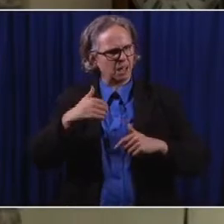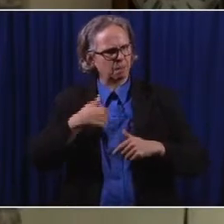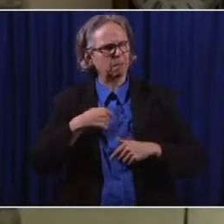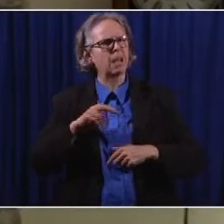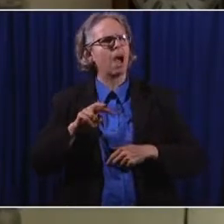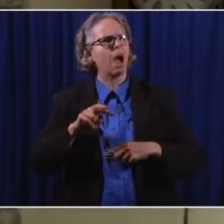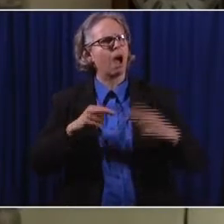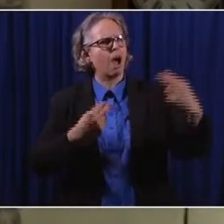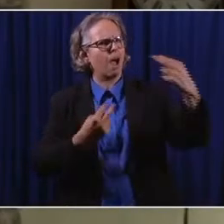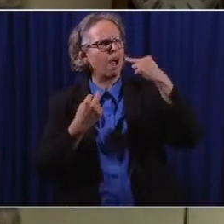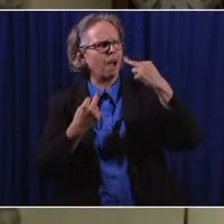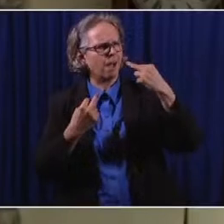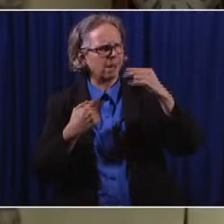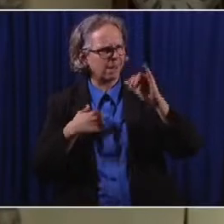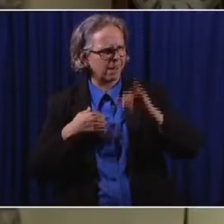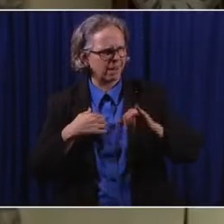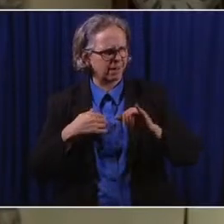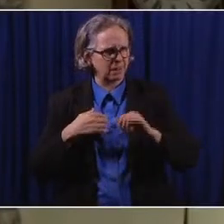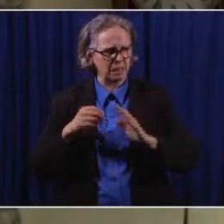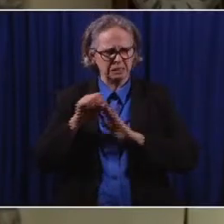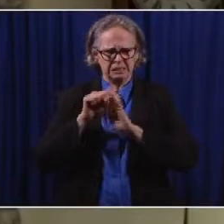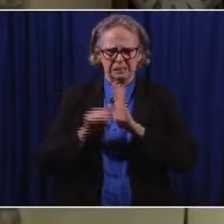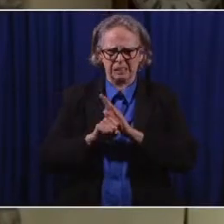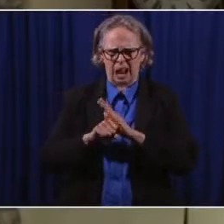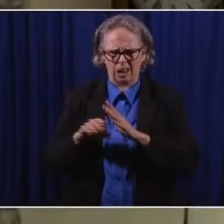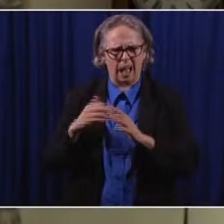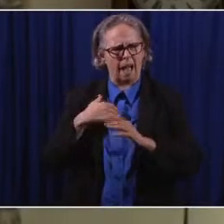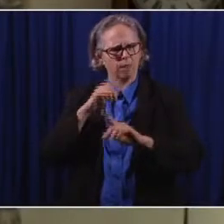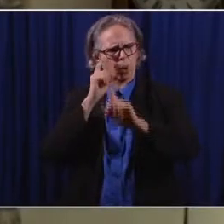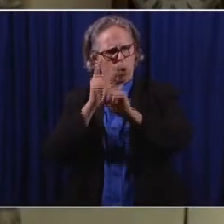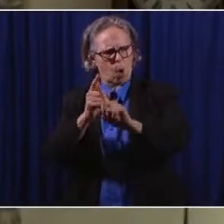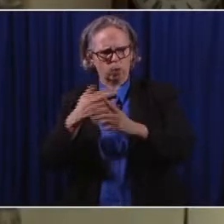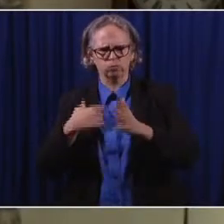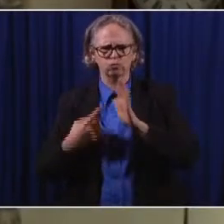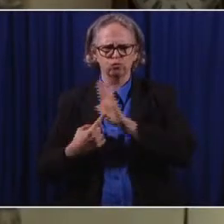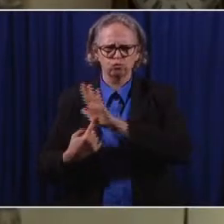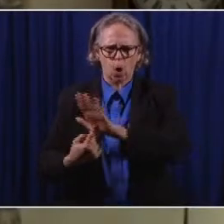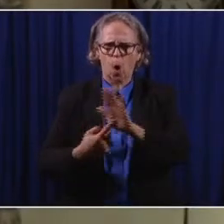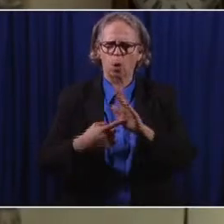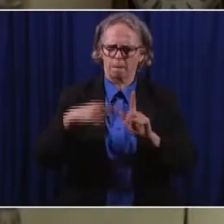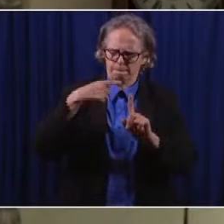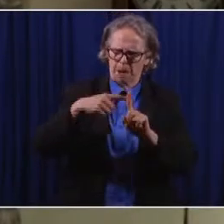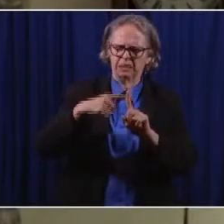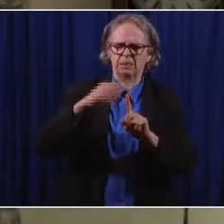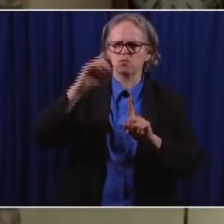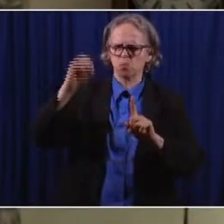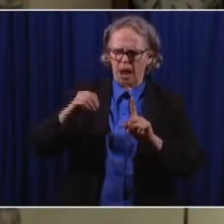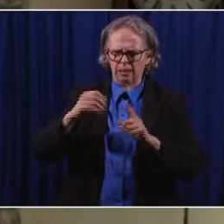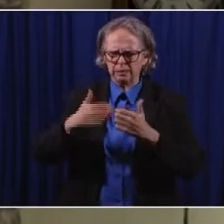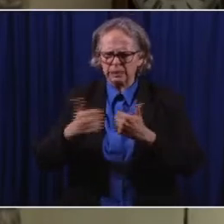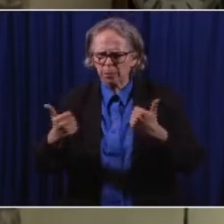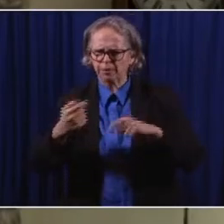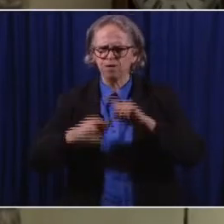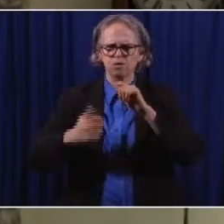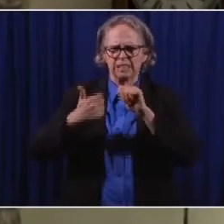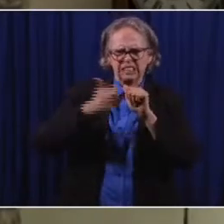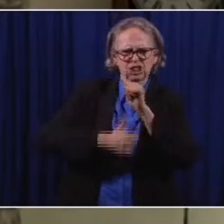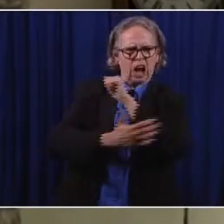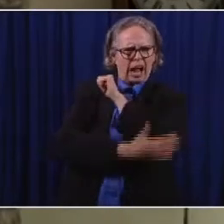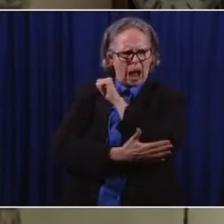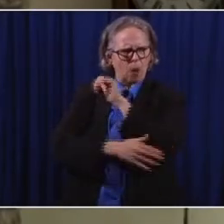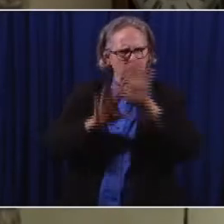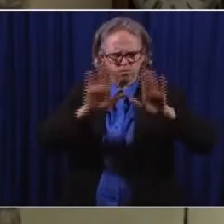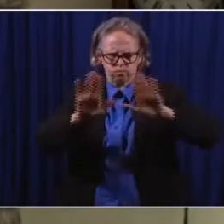for every county shortly. We think candidly that the federal government's positivity numbers are